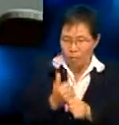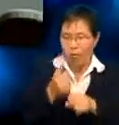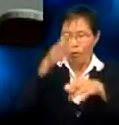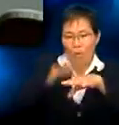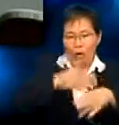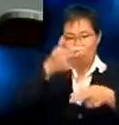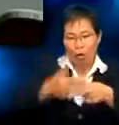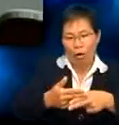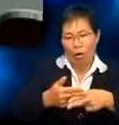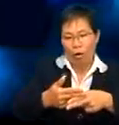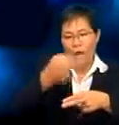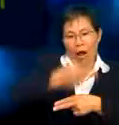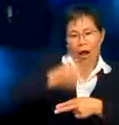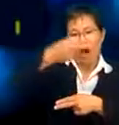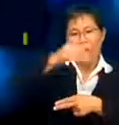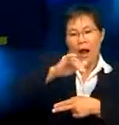a hypothesis.